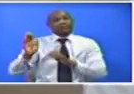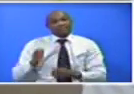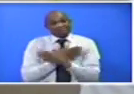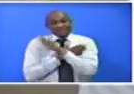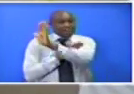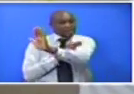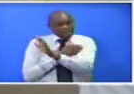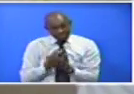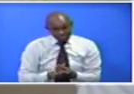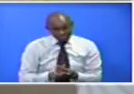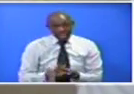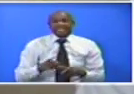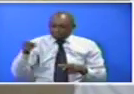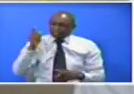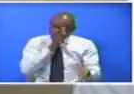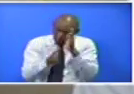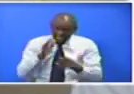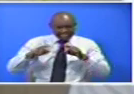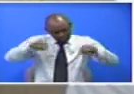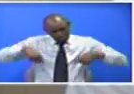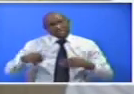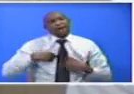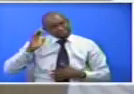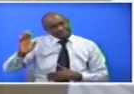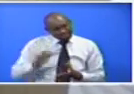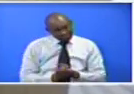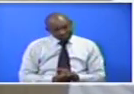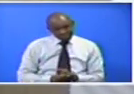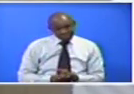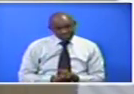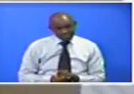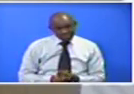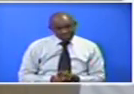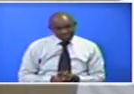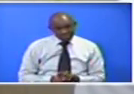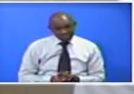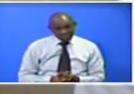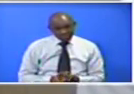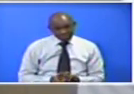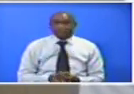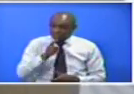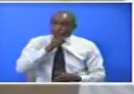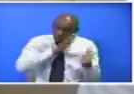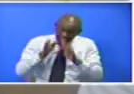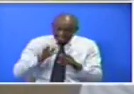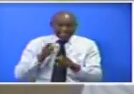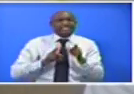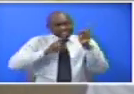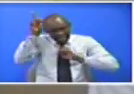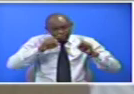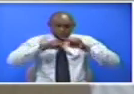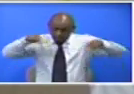He even organized the ballot boxes when they came in. He organized the transportation for